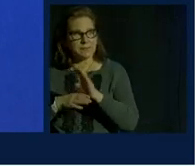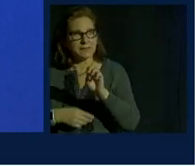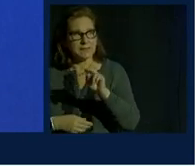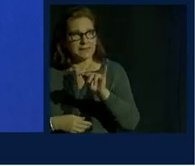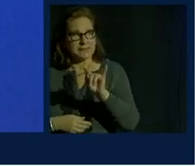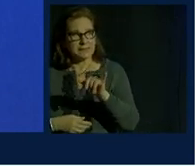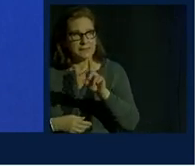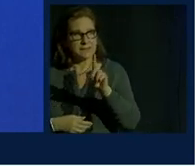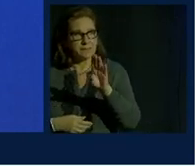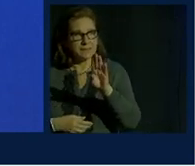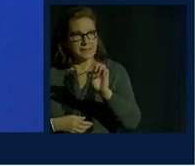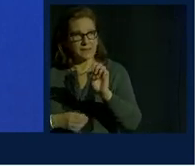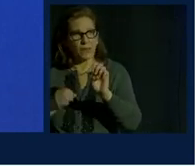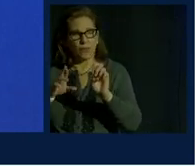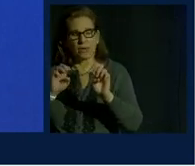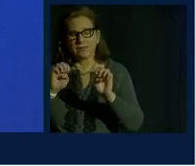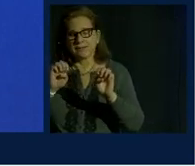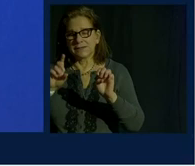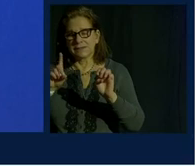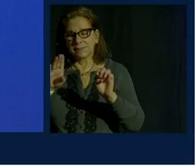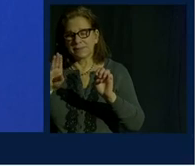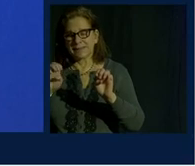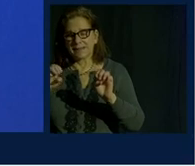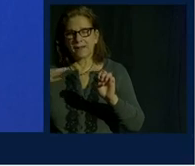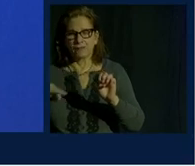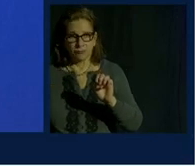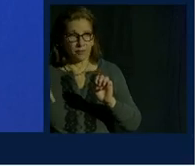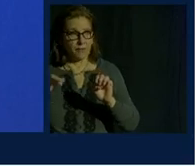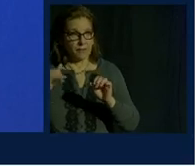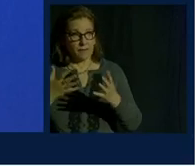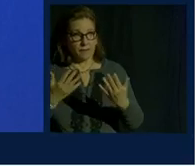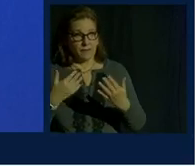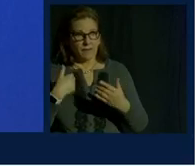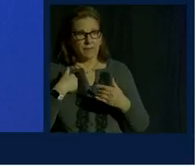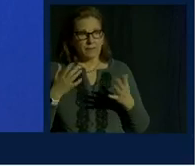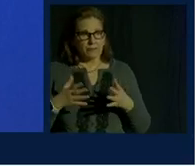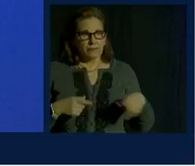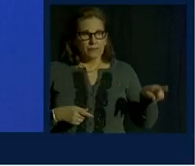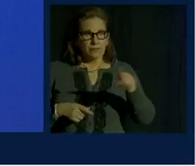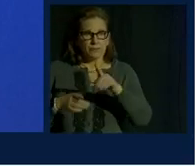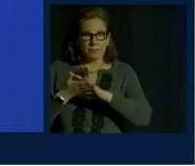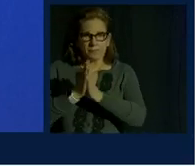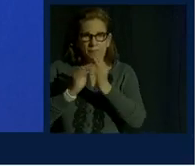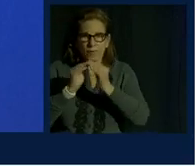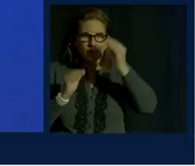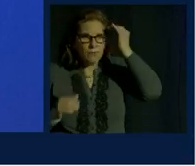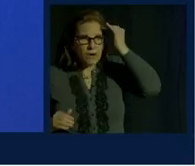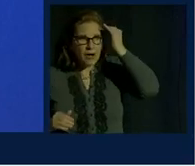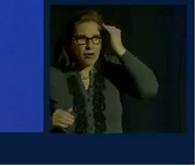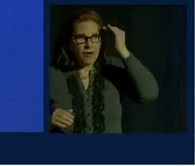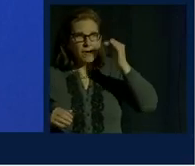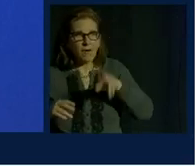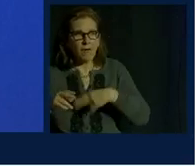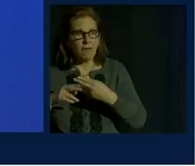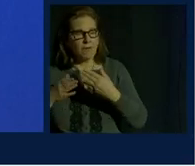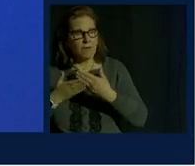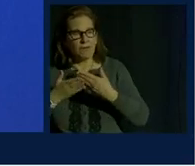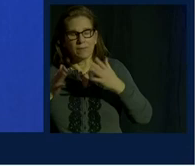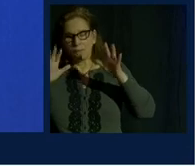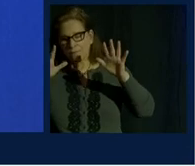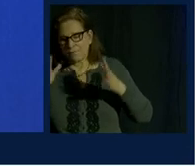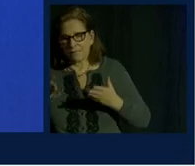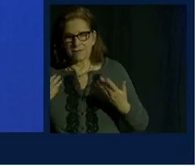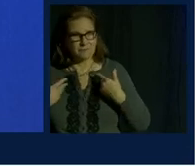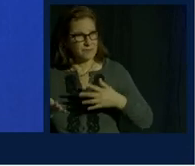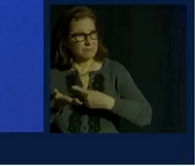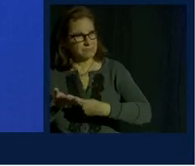enterprise or disadvantaged business enterprise eligible. So I encourage you to stay aware of all the things we discussed